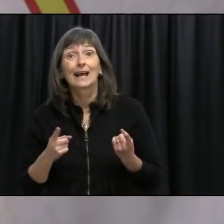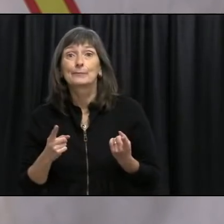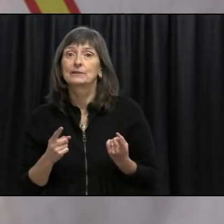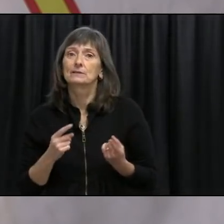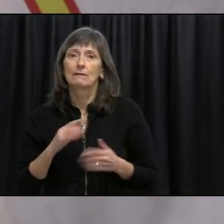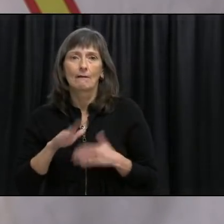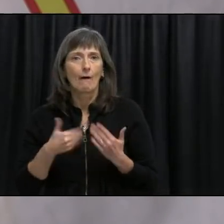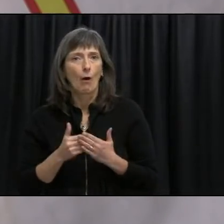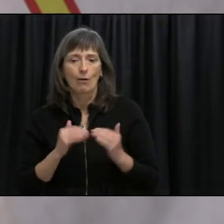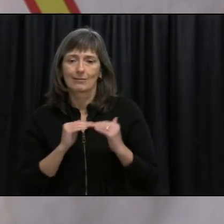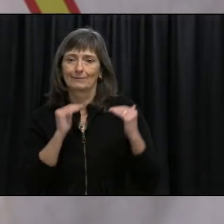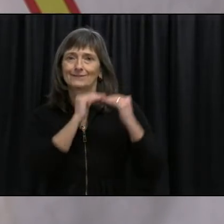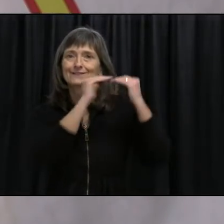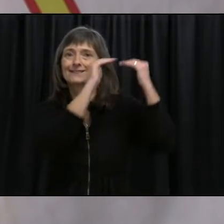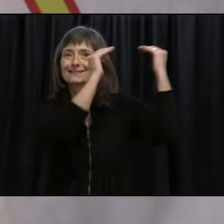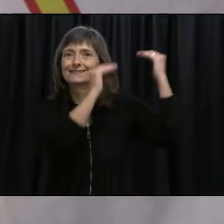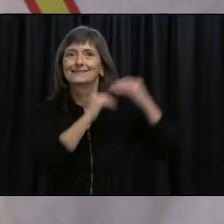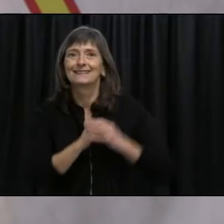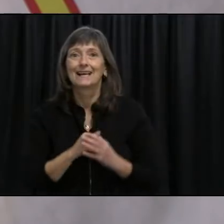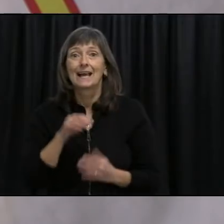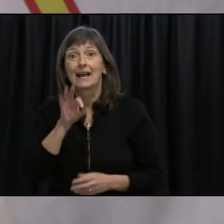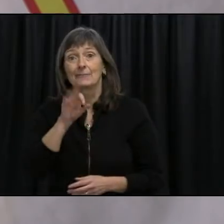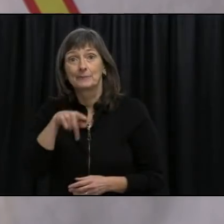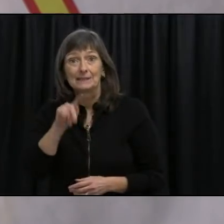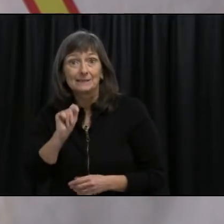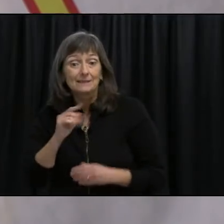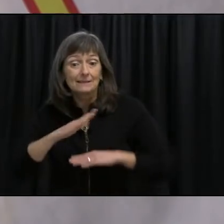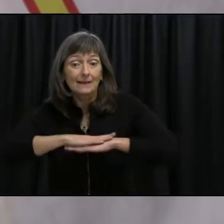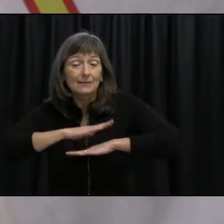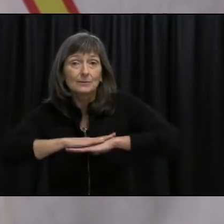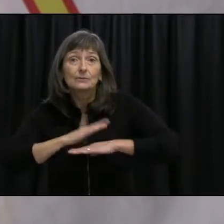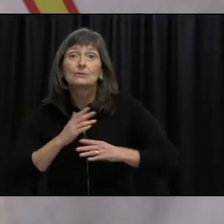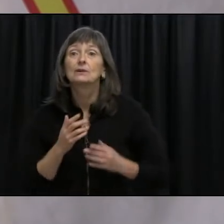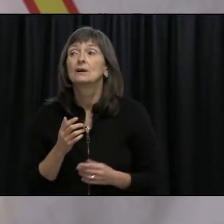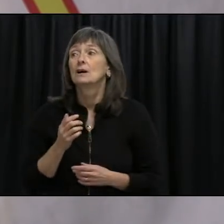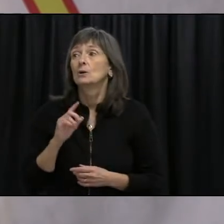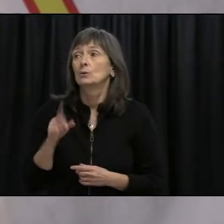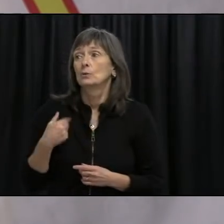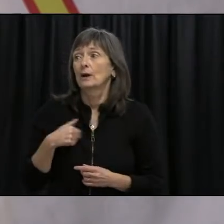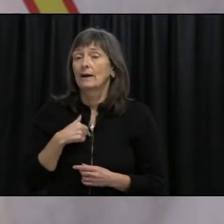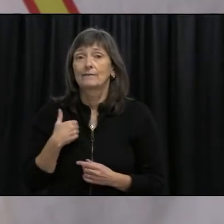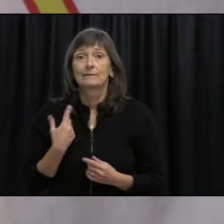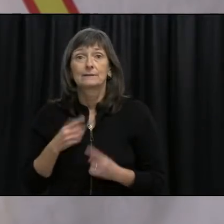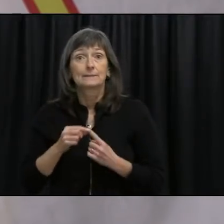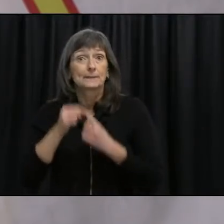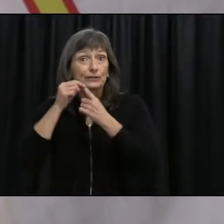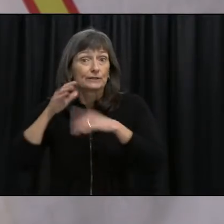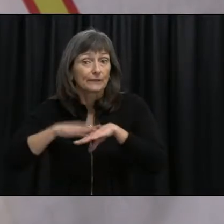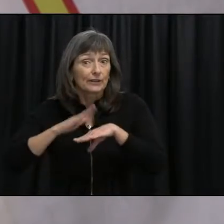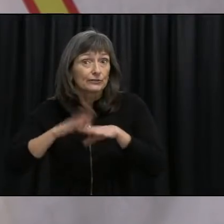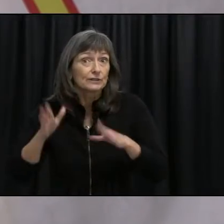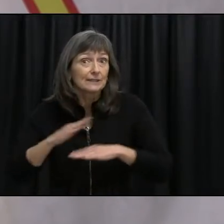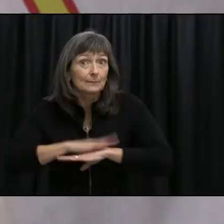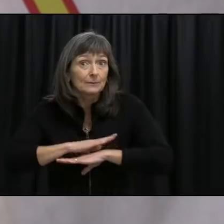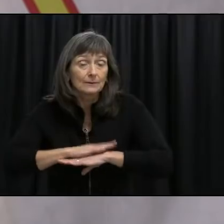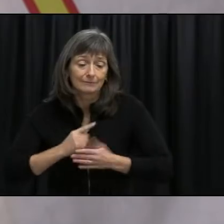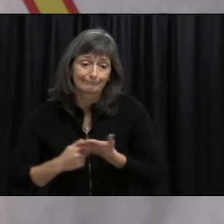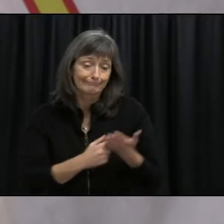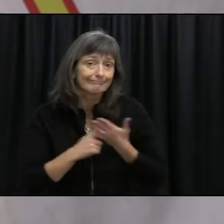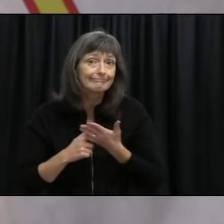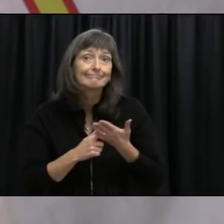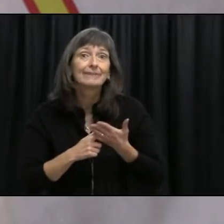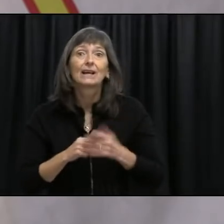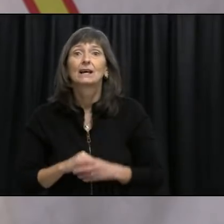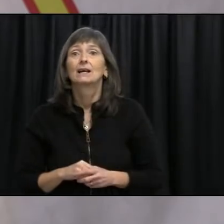all levels of government and at FPT tables. They're happening at the Special Advisory Committee table.